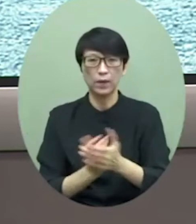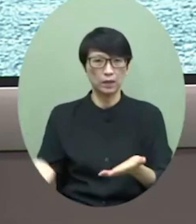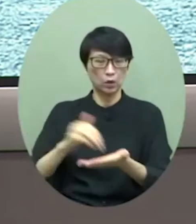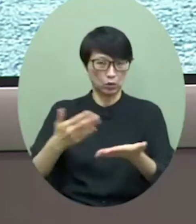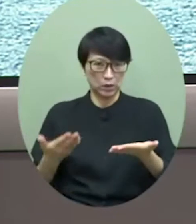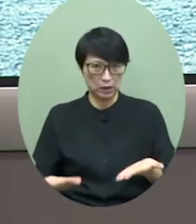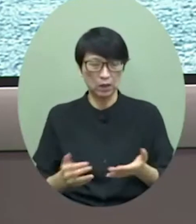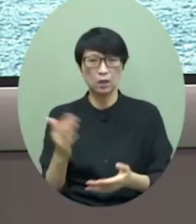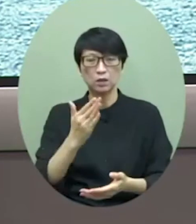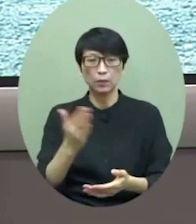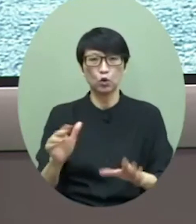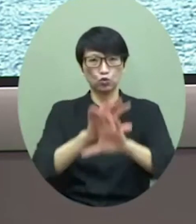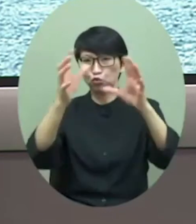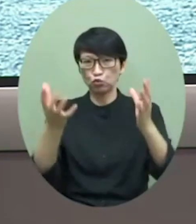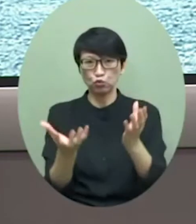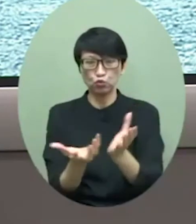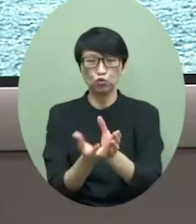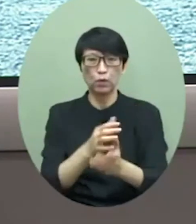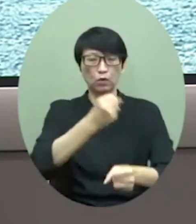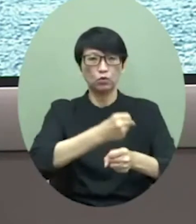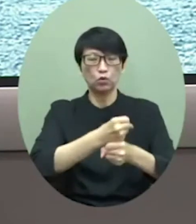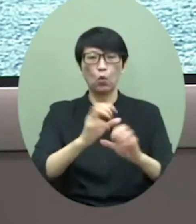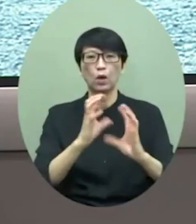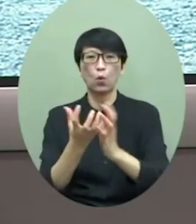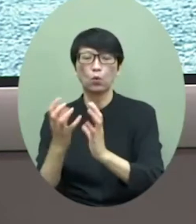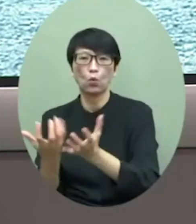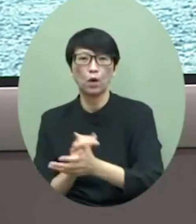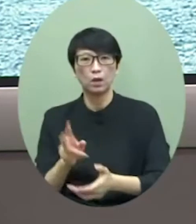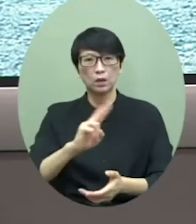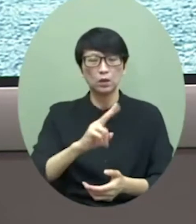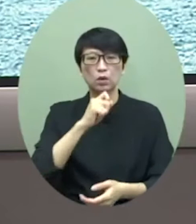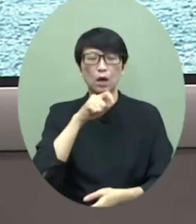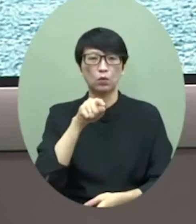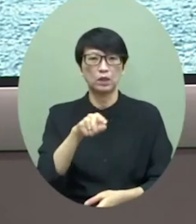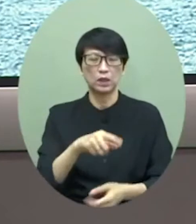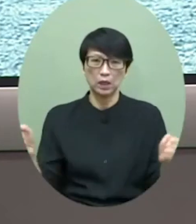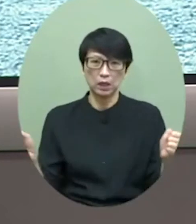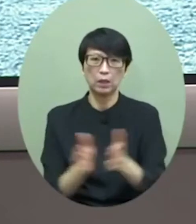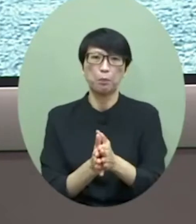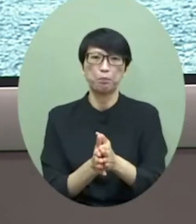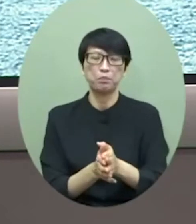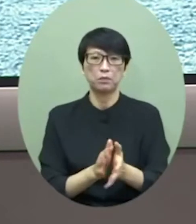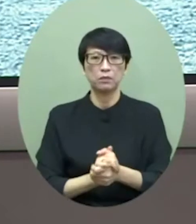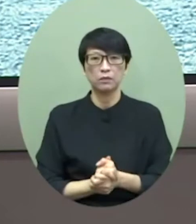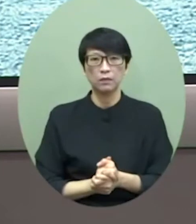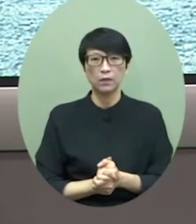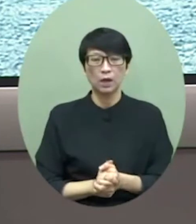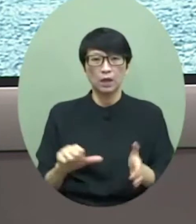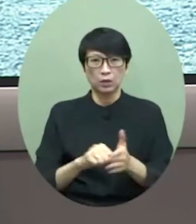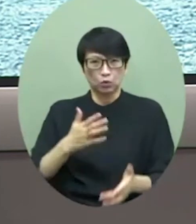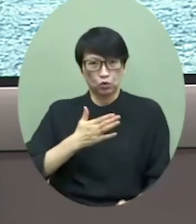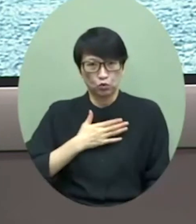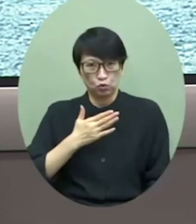different types of workplaces, and different districts. Now, almost we have seen almost all kinds of